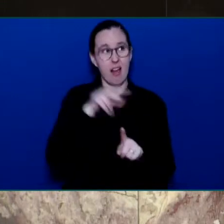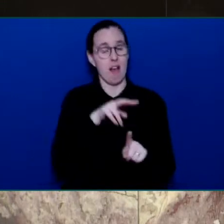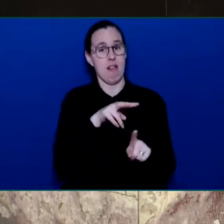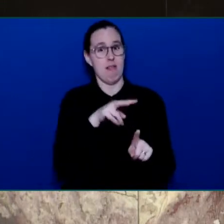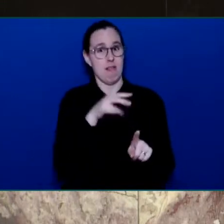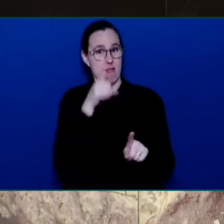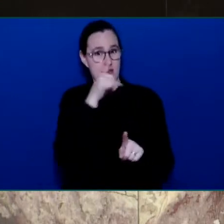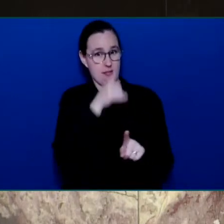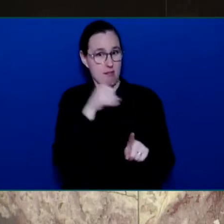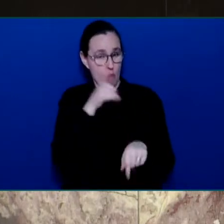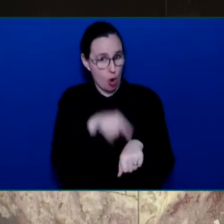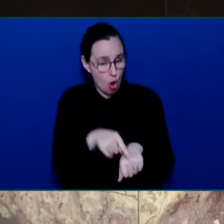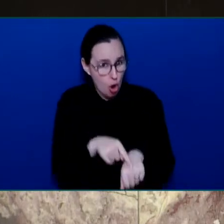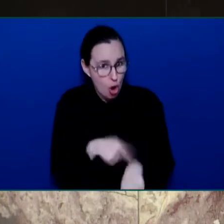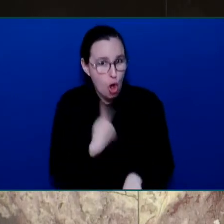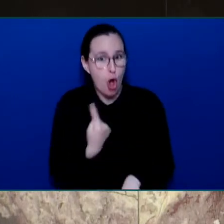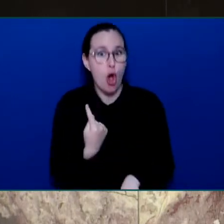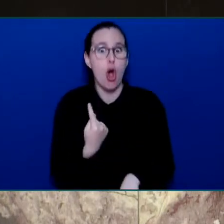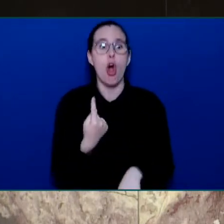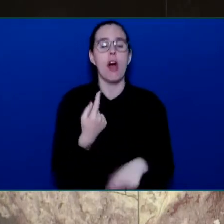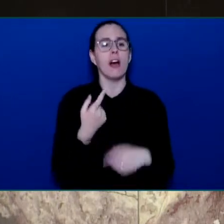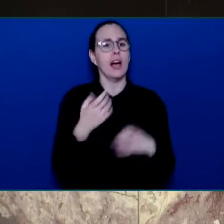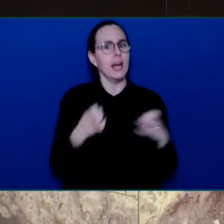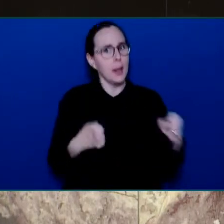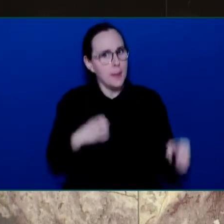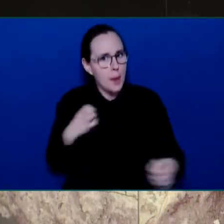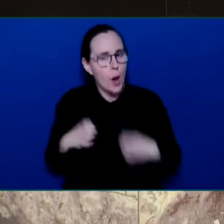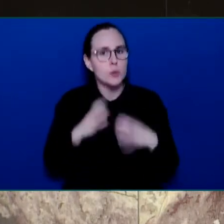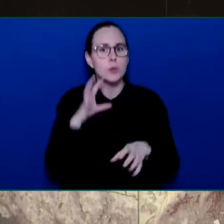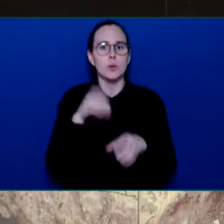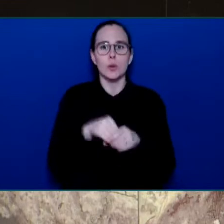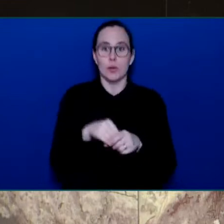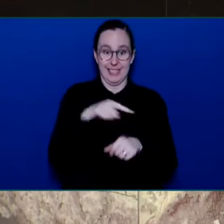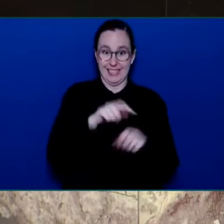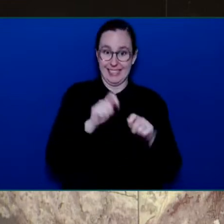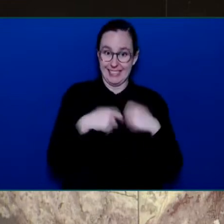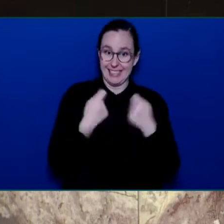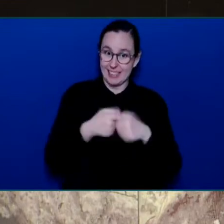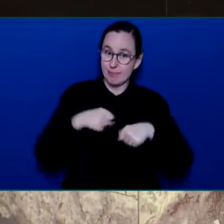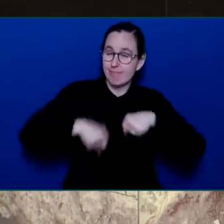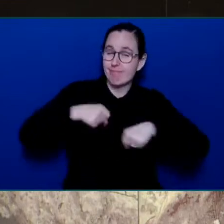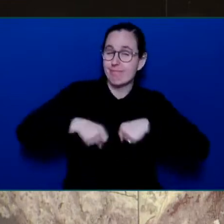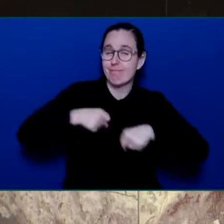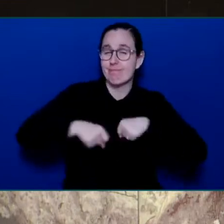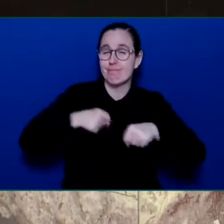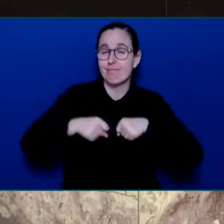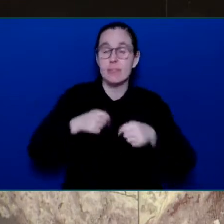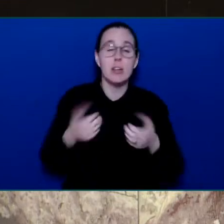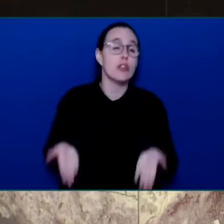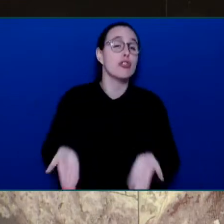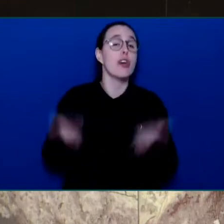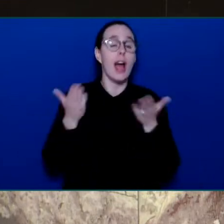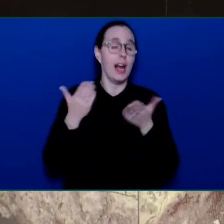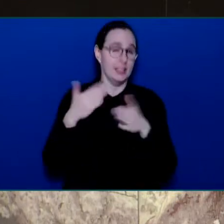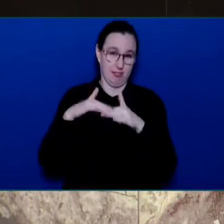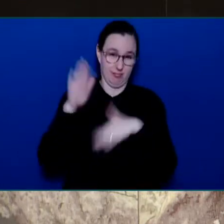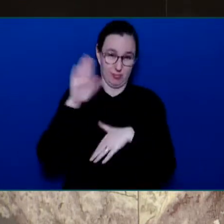well over $1 million. They ended their ride here at the Legislature on October 6th, where they raised, and I quote,